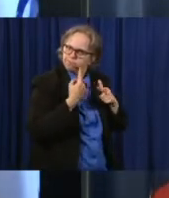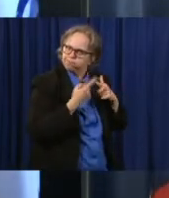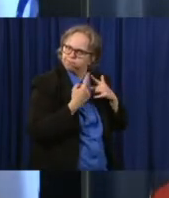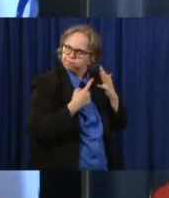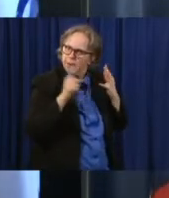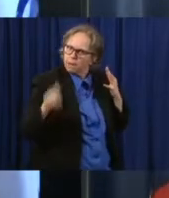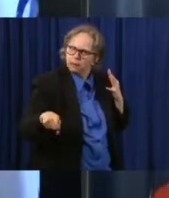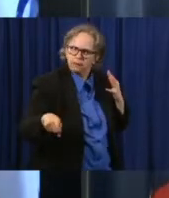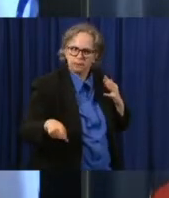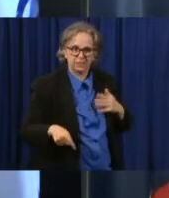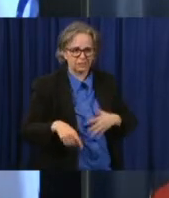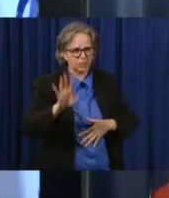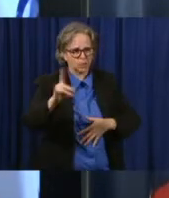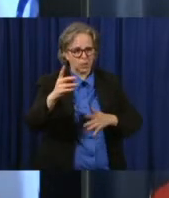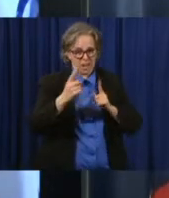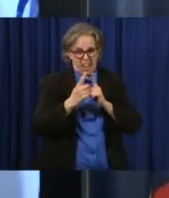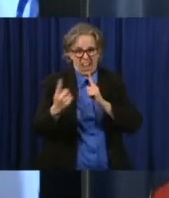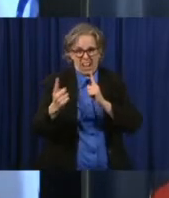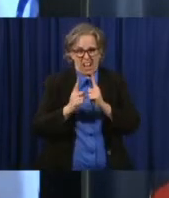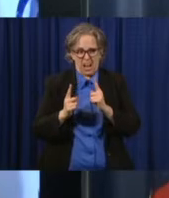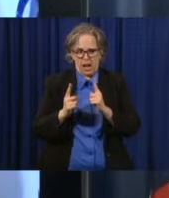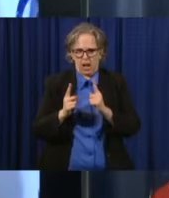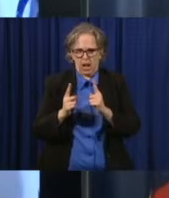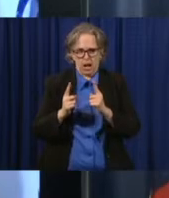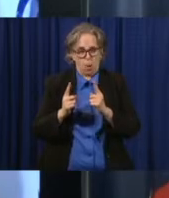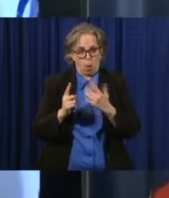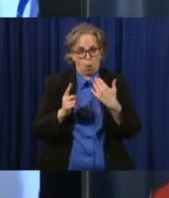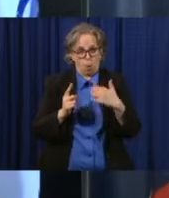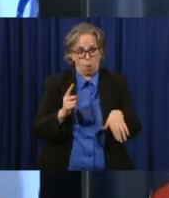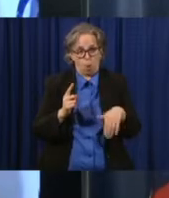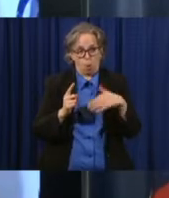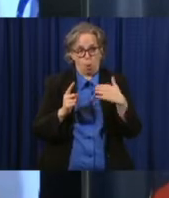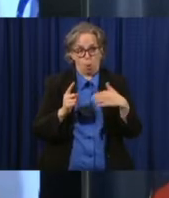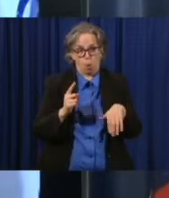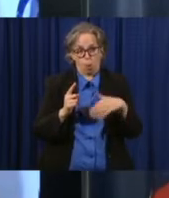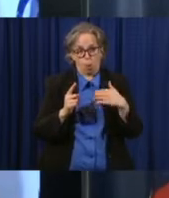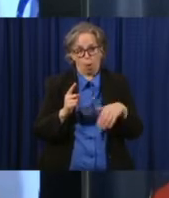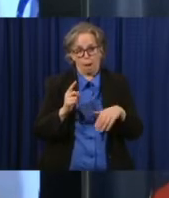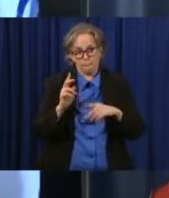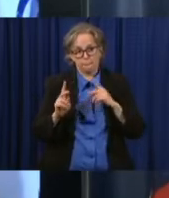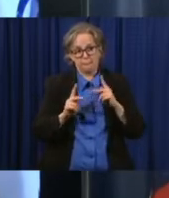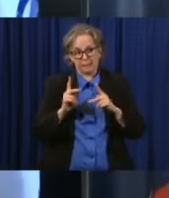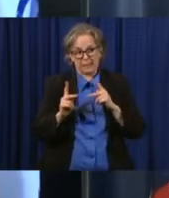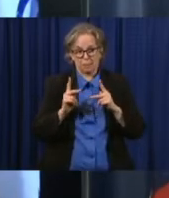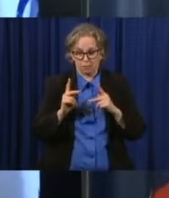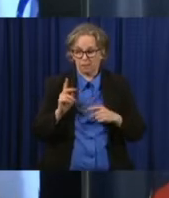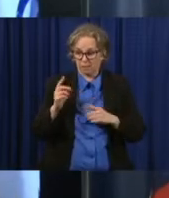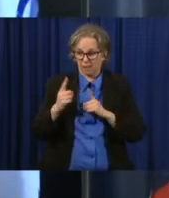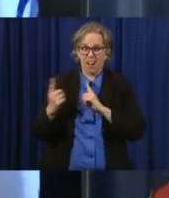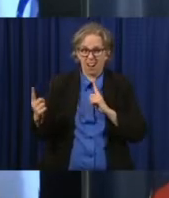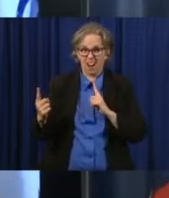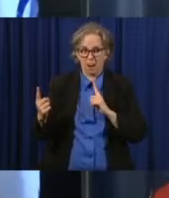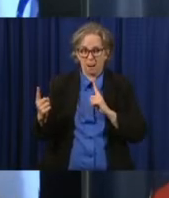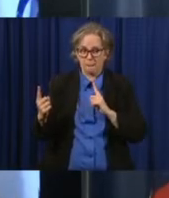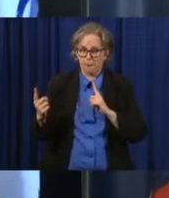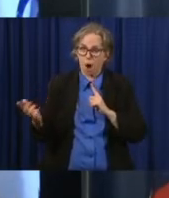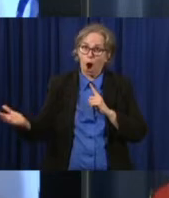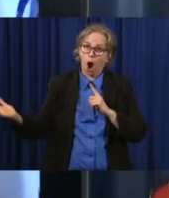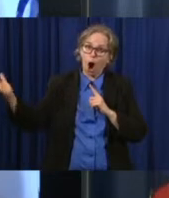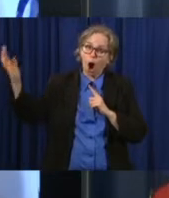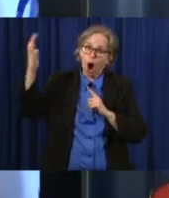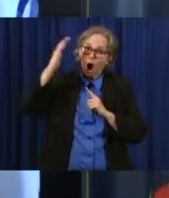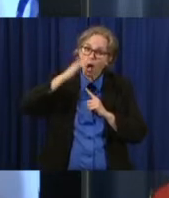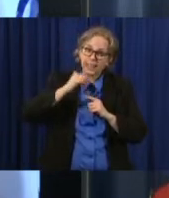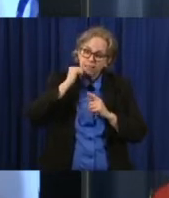that's not adequate when you live there all day, every day, right? So if it wasn't for the efforts of that staff